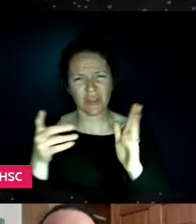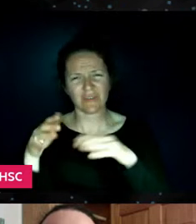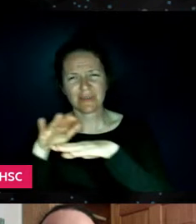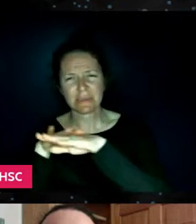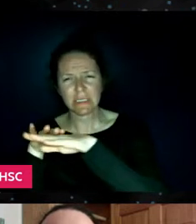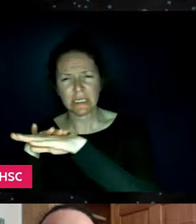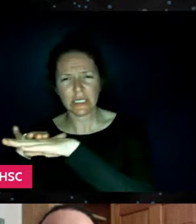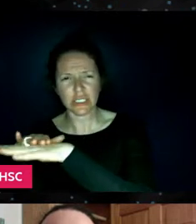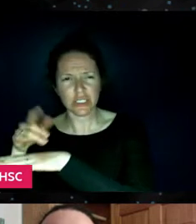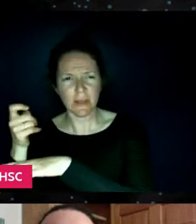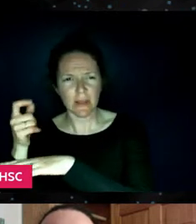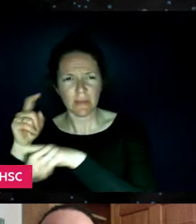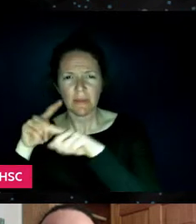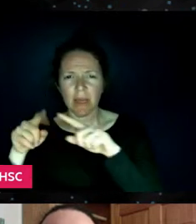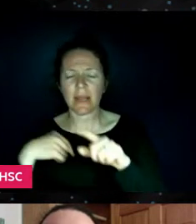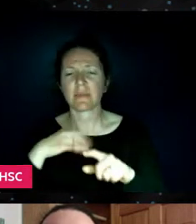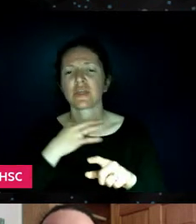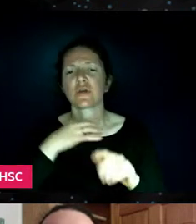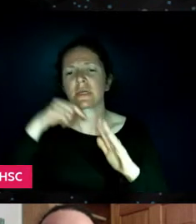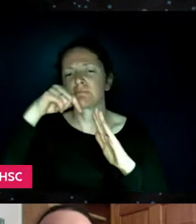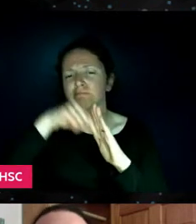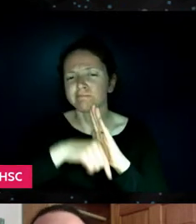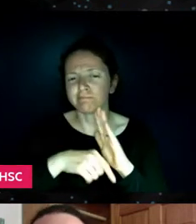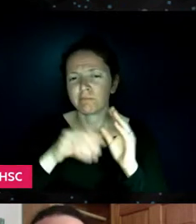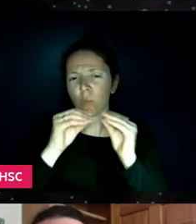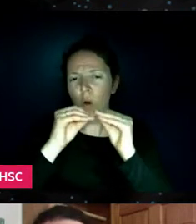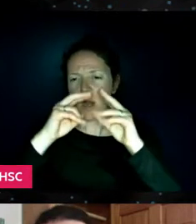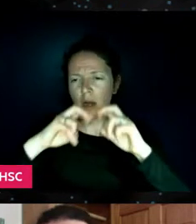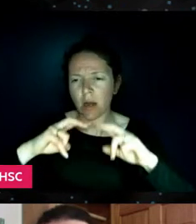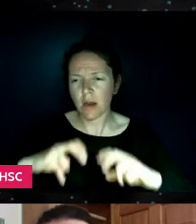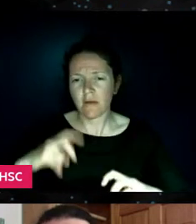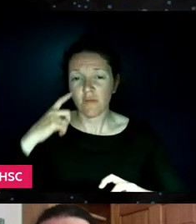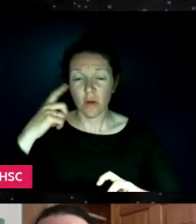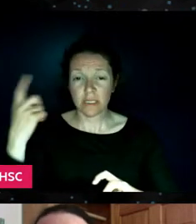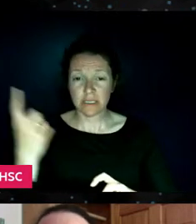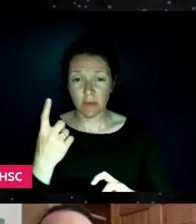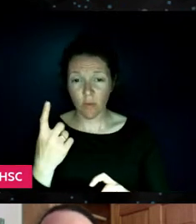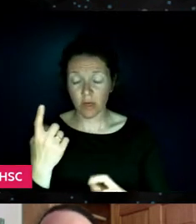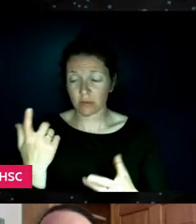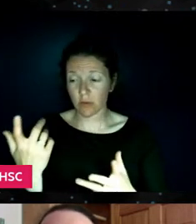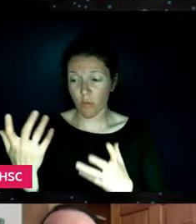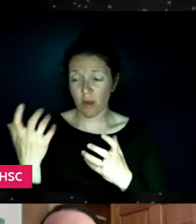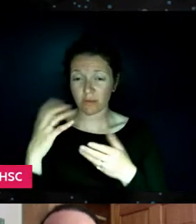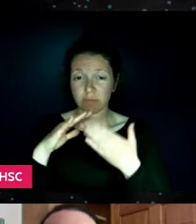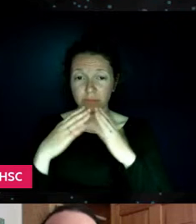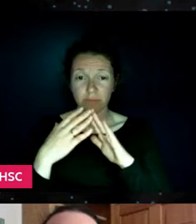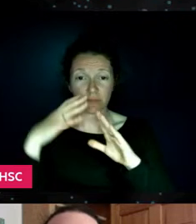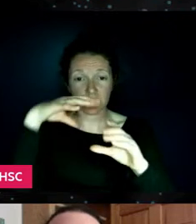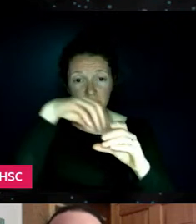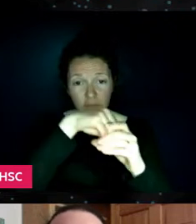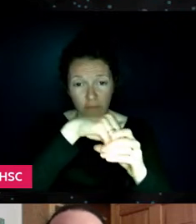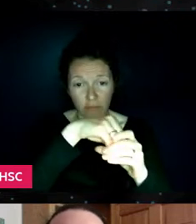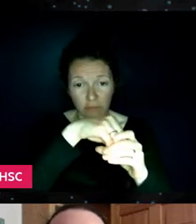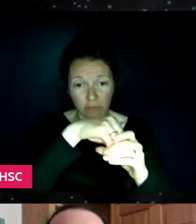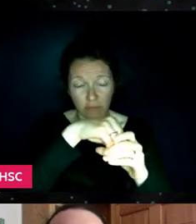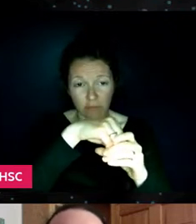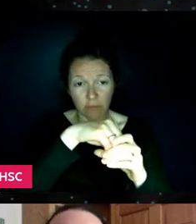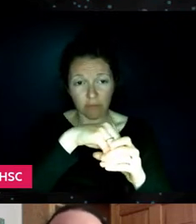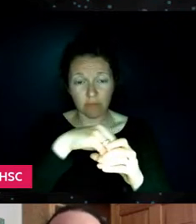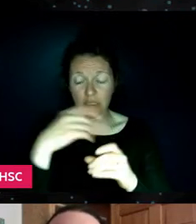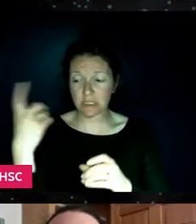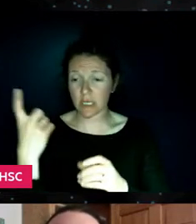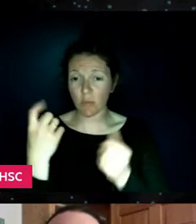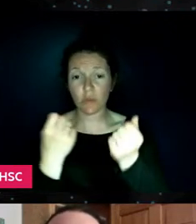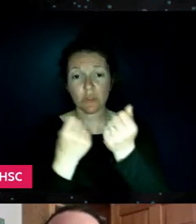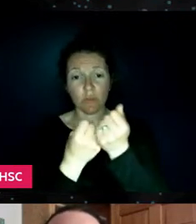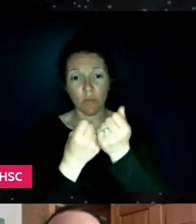ways, but I'm curious how, for someone who wants to get involved, right, for someone who is supportive of